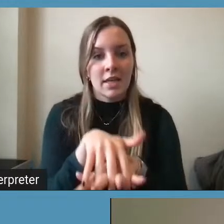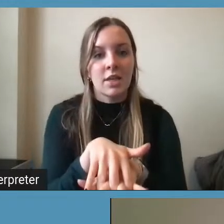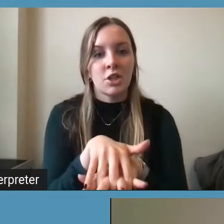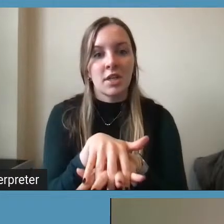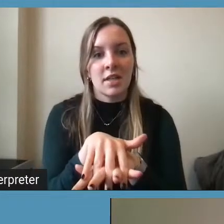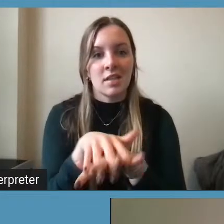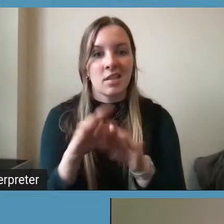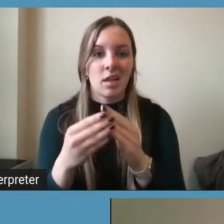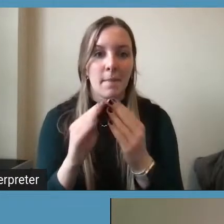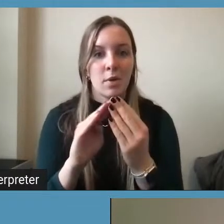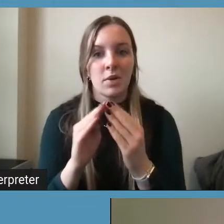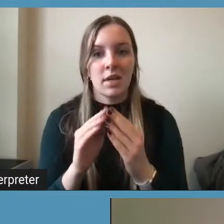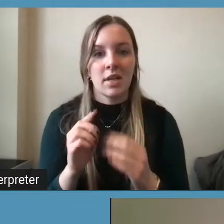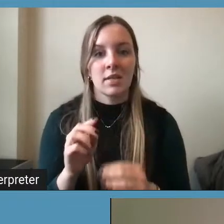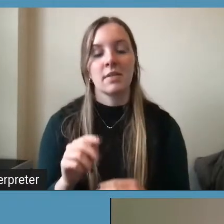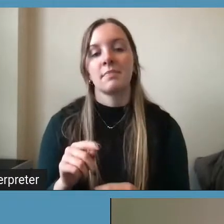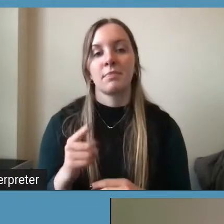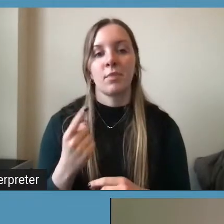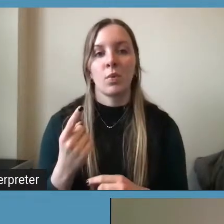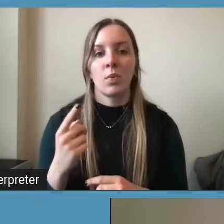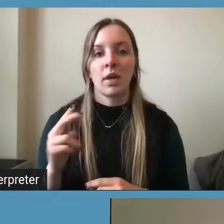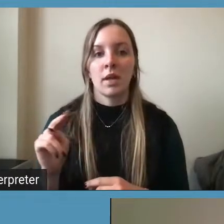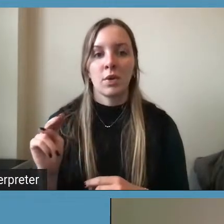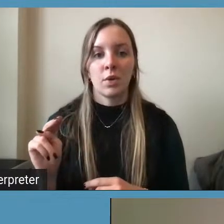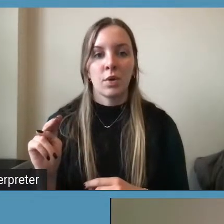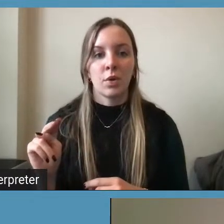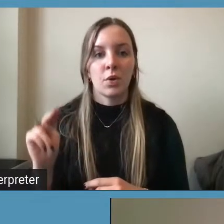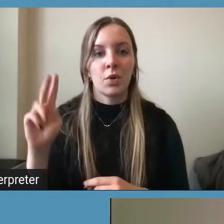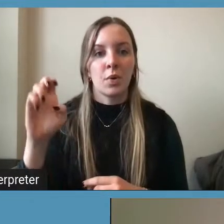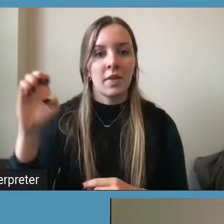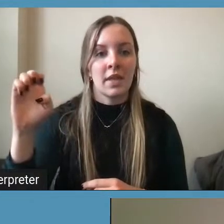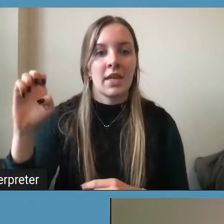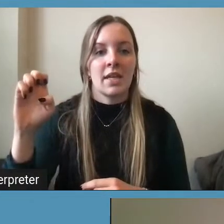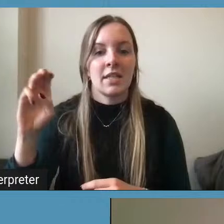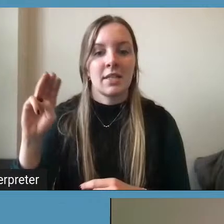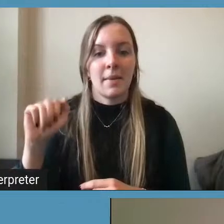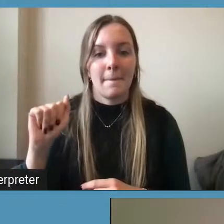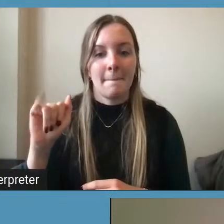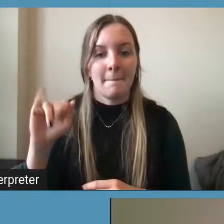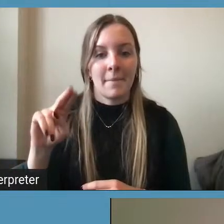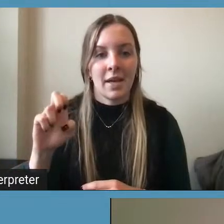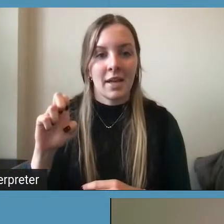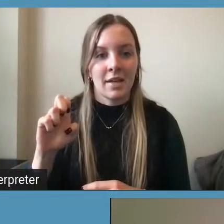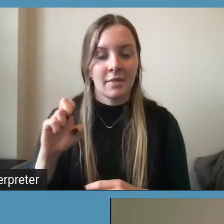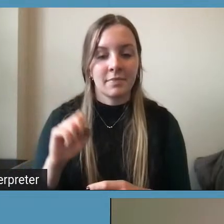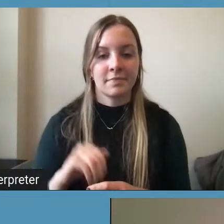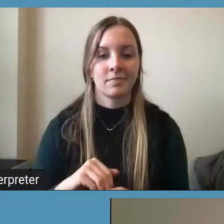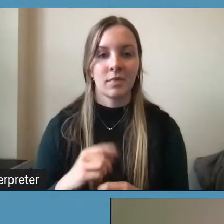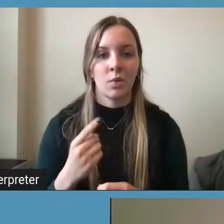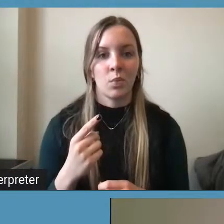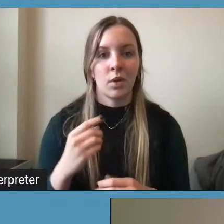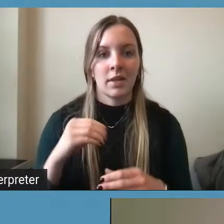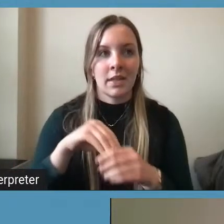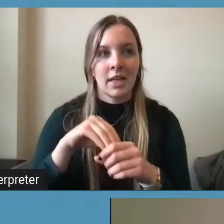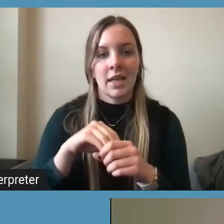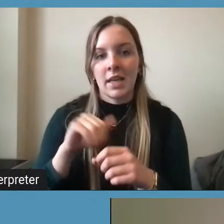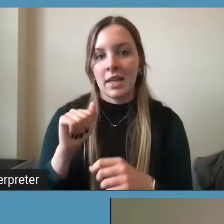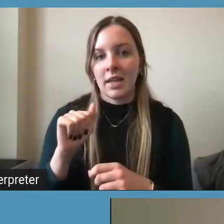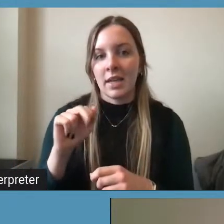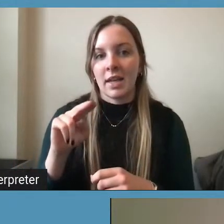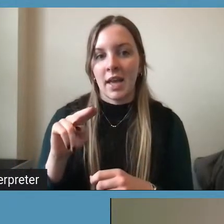in Northeast Maine. One is the Aleutian and Pribilof Islands Association, which is based in Anchorage. And one